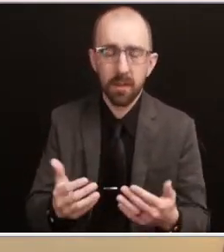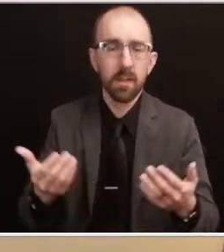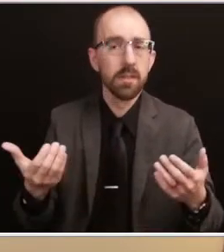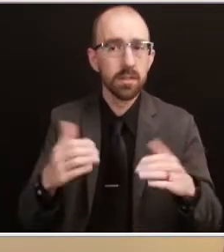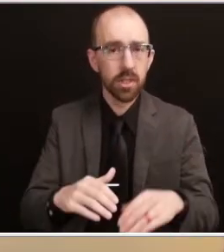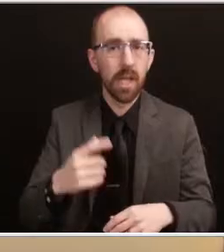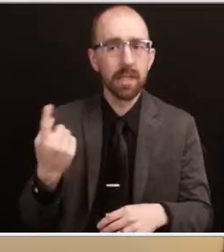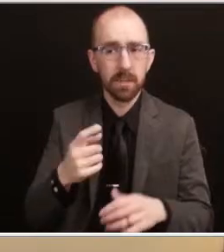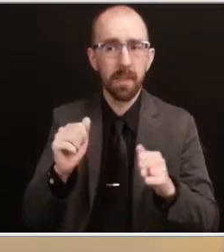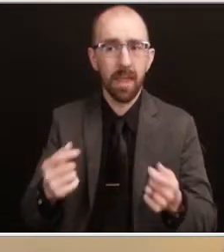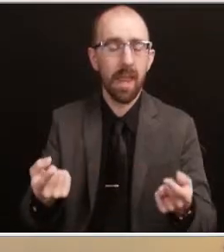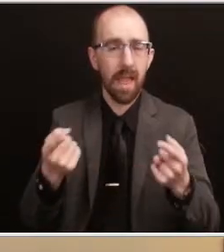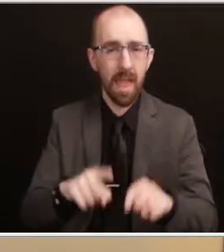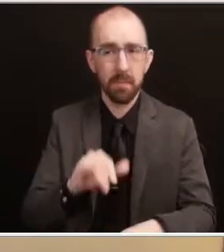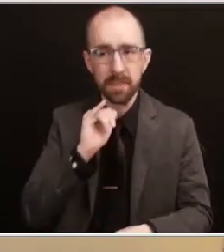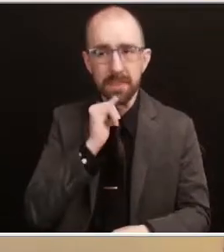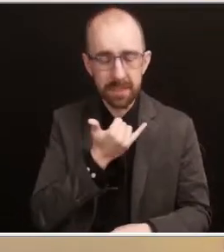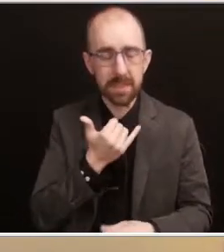happen. And